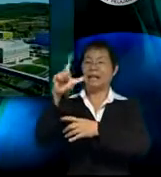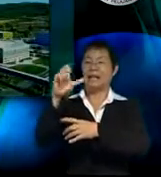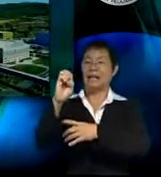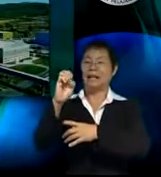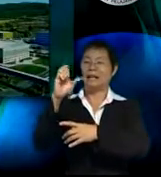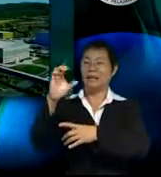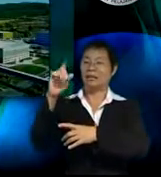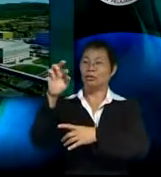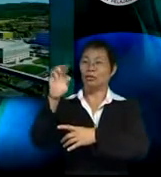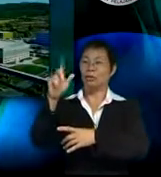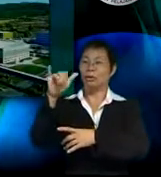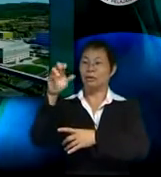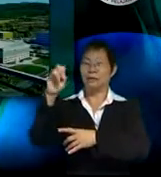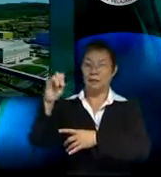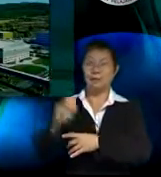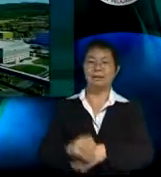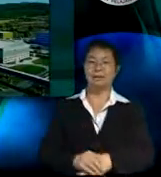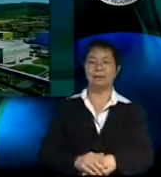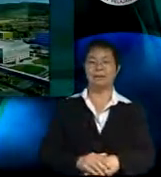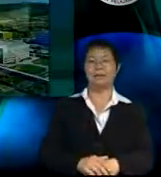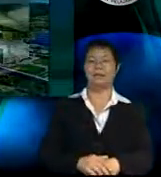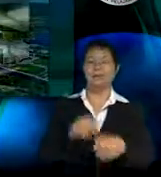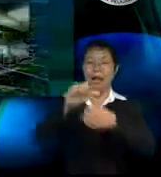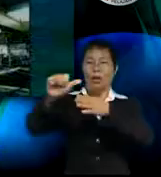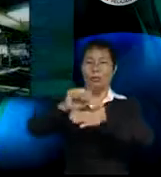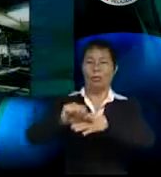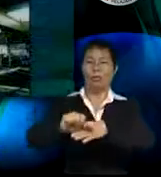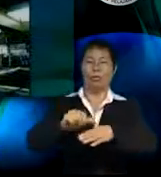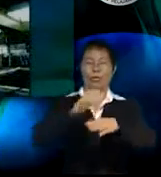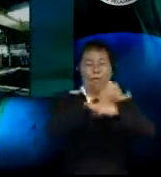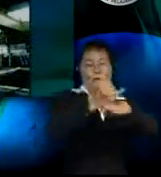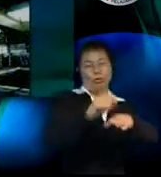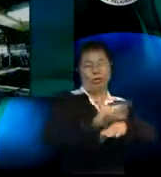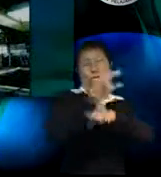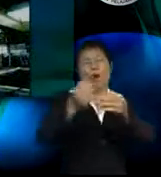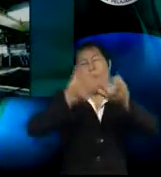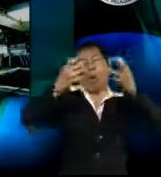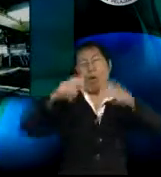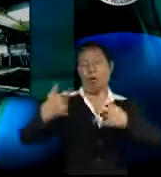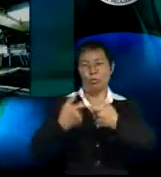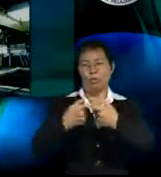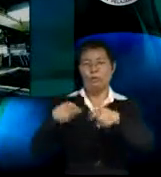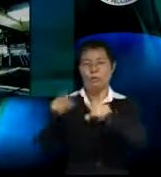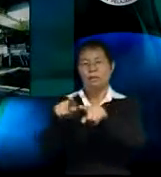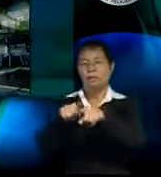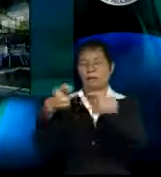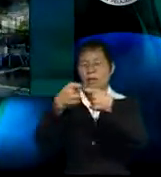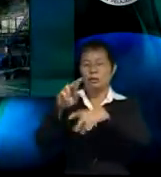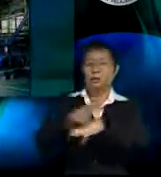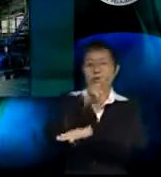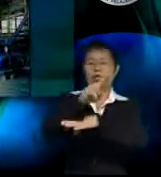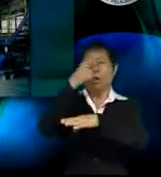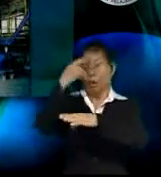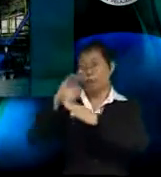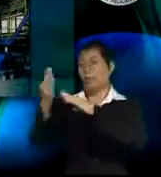An aluminum plant uses a lot of electricity. The amount is the same as the electricity used by a